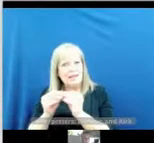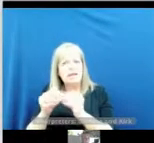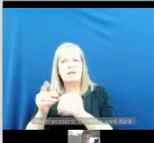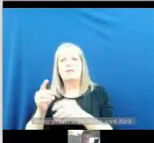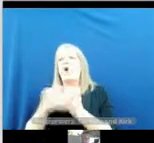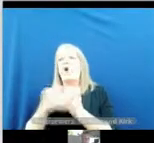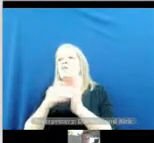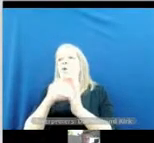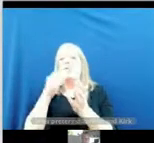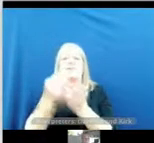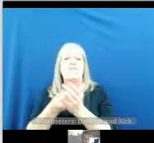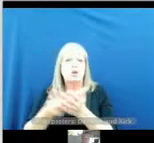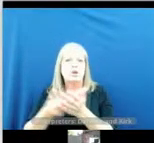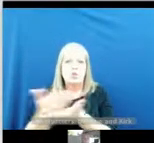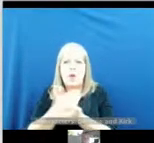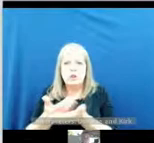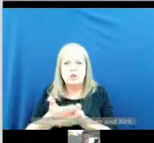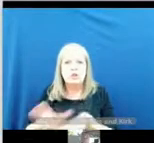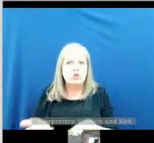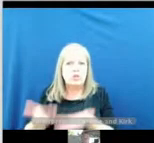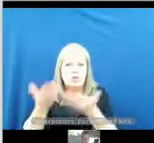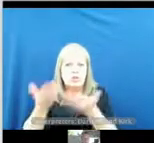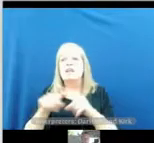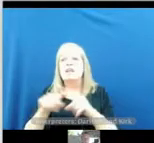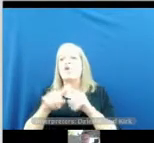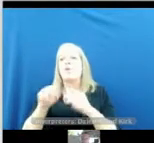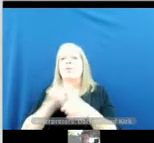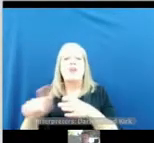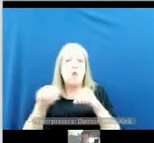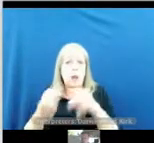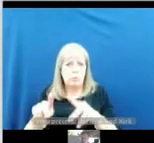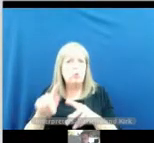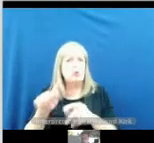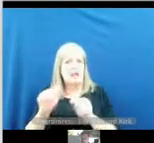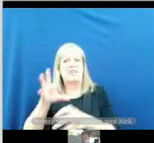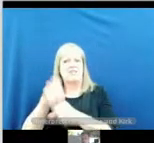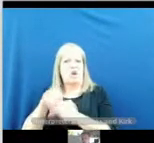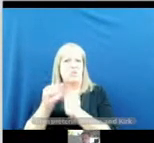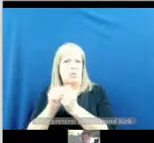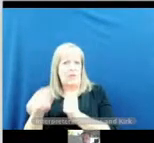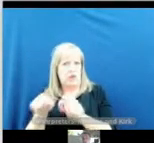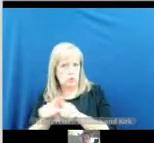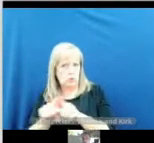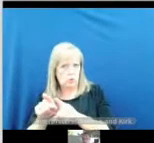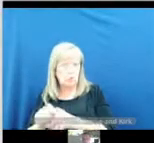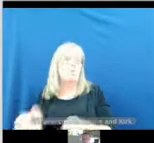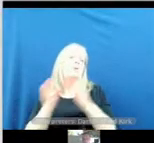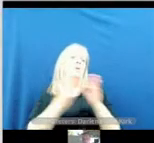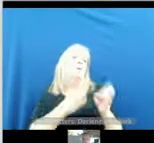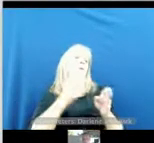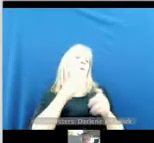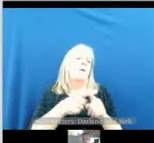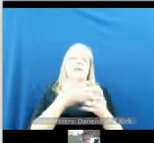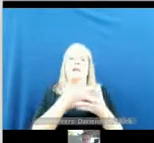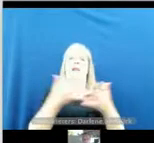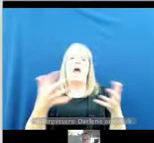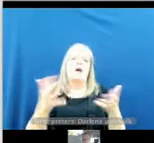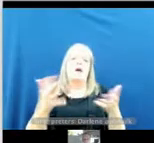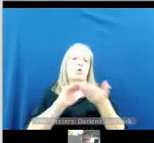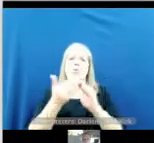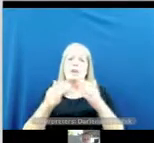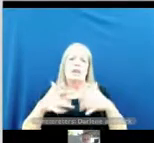development opportunities. So I would encourage you to get involved there. And there's a lot of community kind of participation that happens in those events